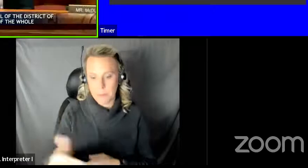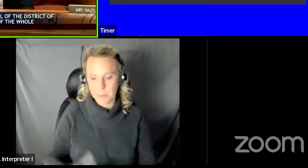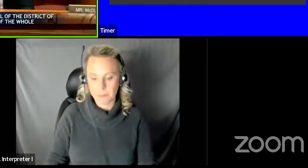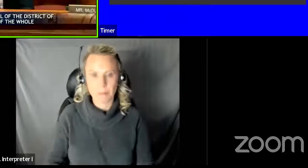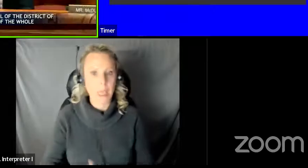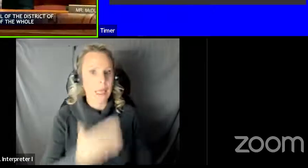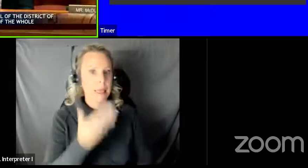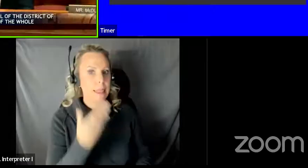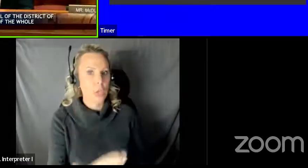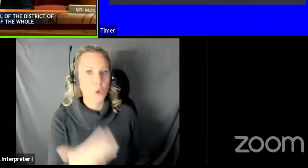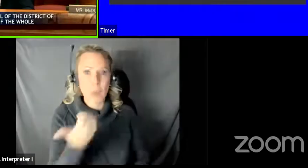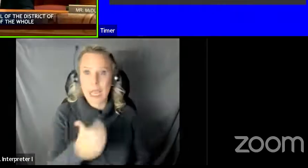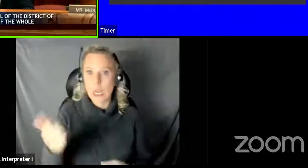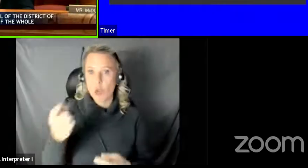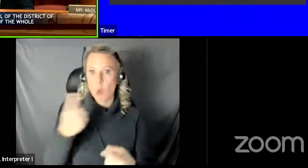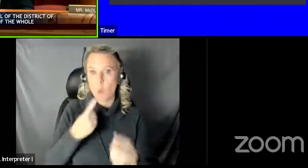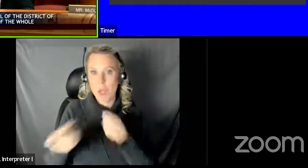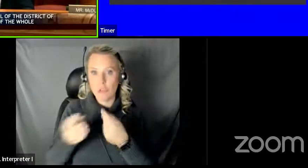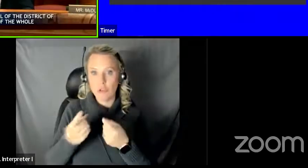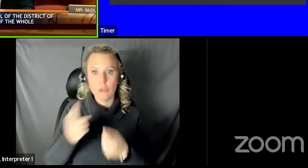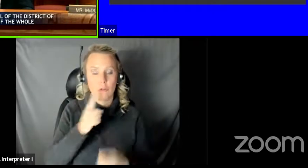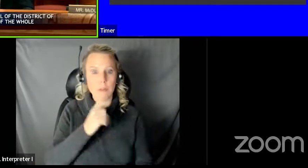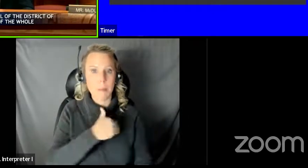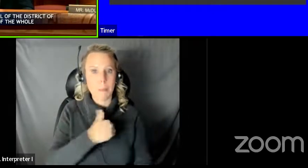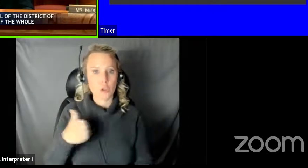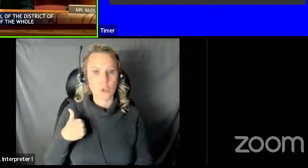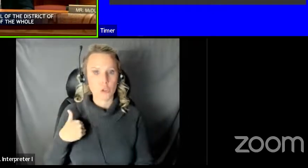Thank you, Councilmember. Are there questions from members?